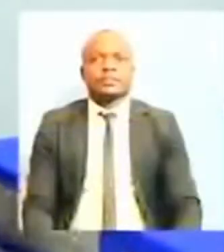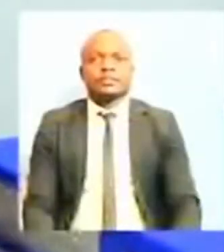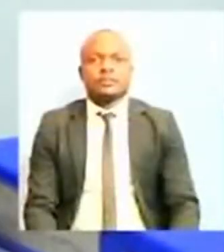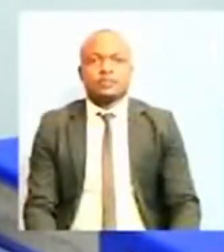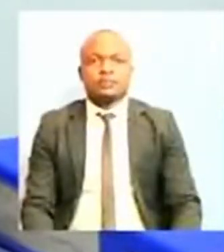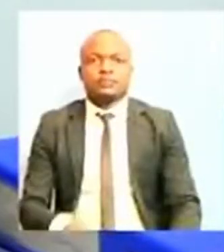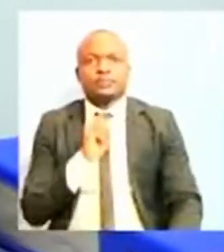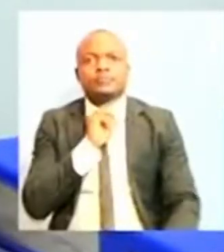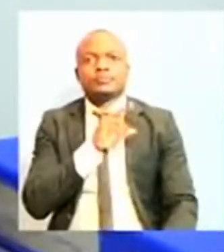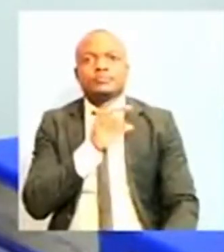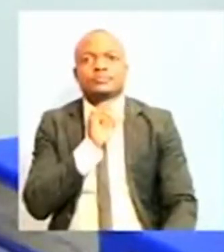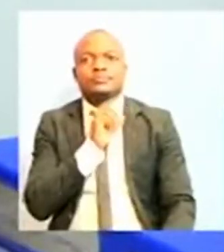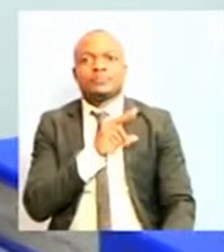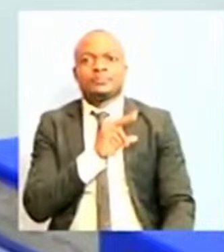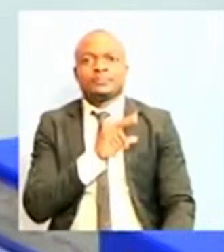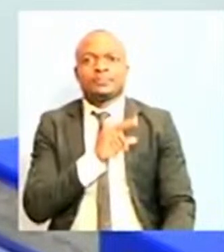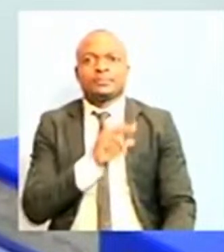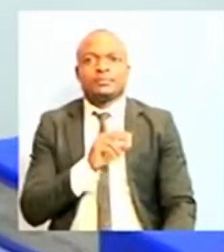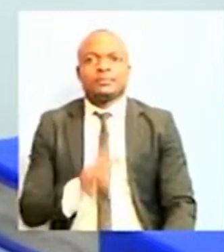Chirilabombwe Municipal Council,